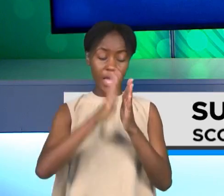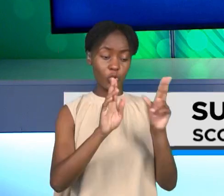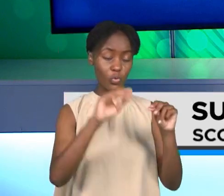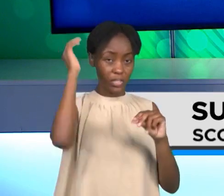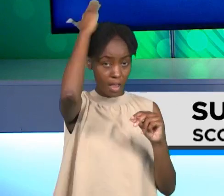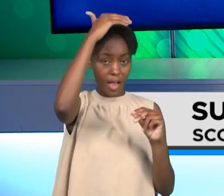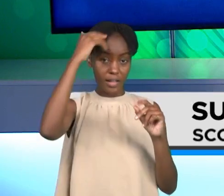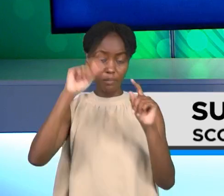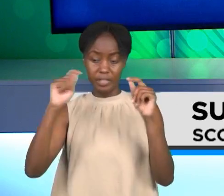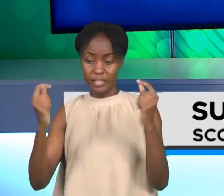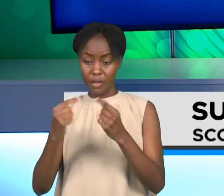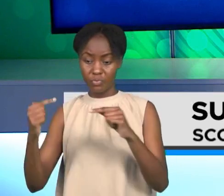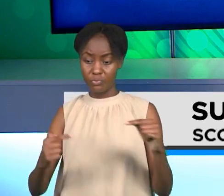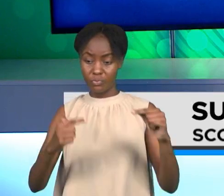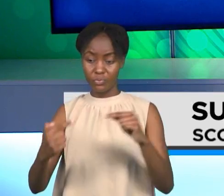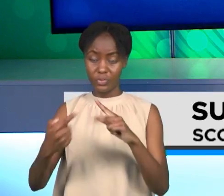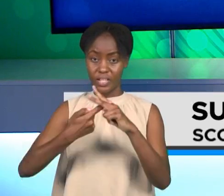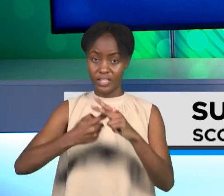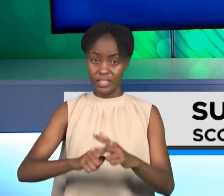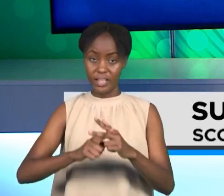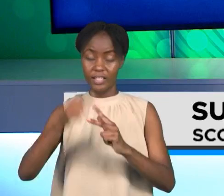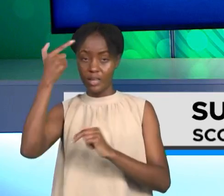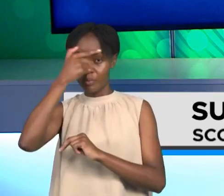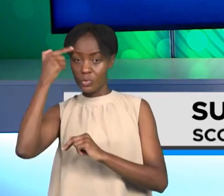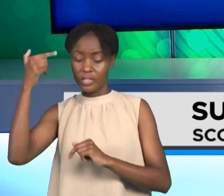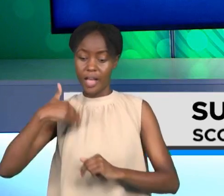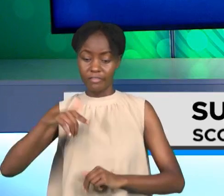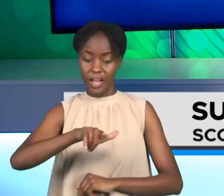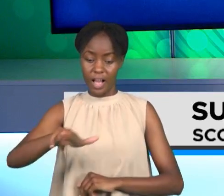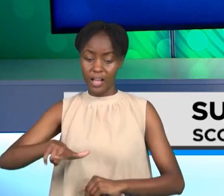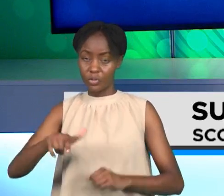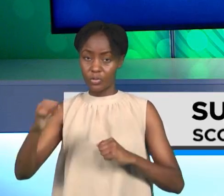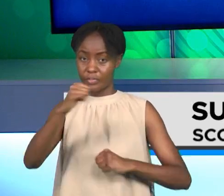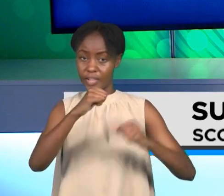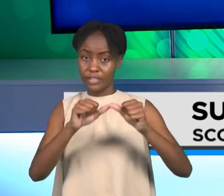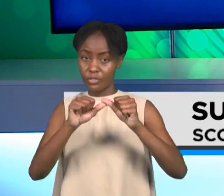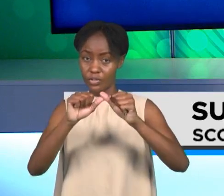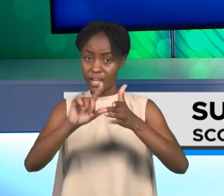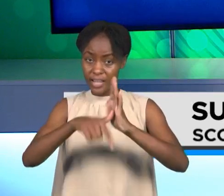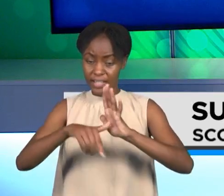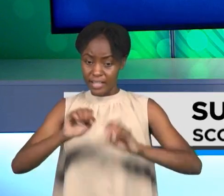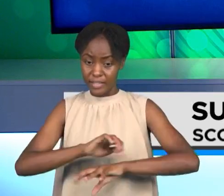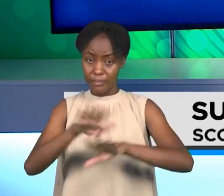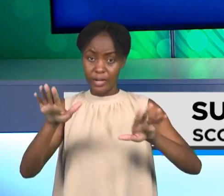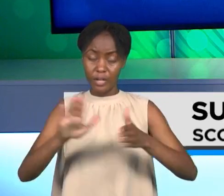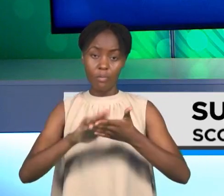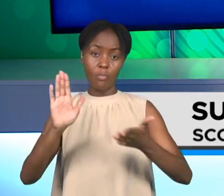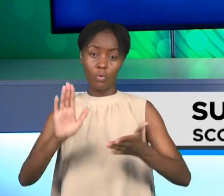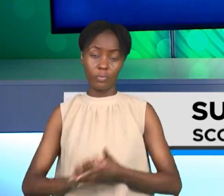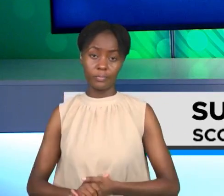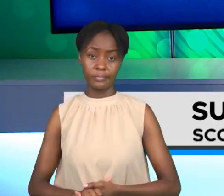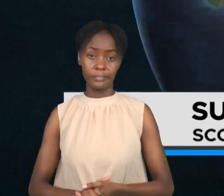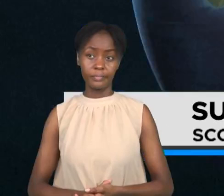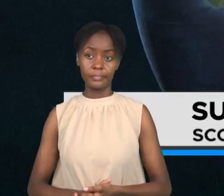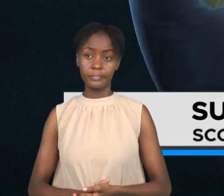Geneina, and is thought to have started as a local dispute before escalating into broader disputes between the militias.